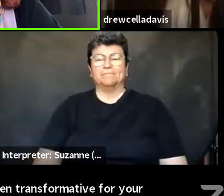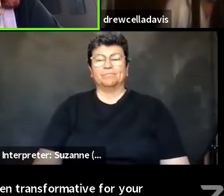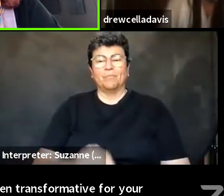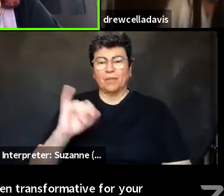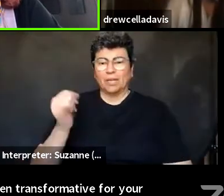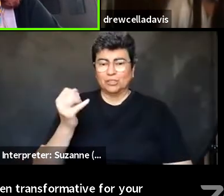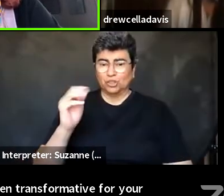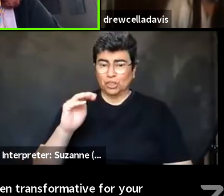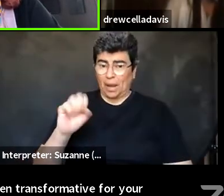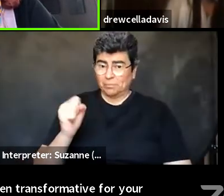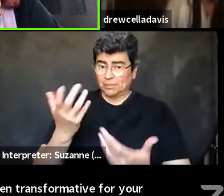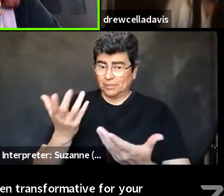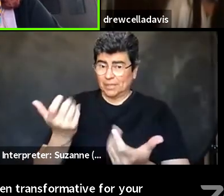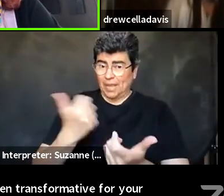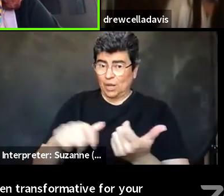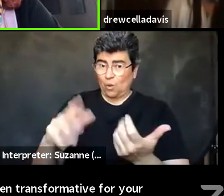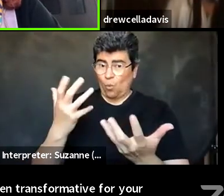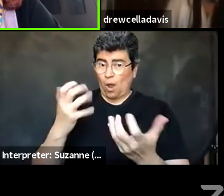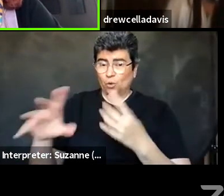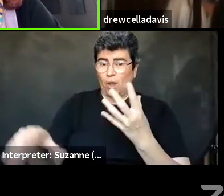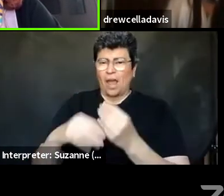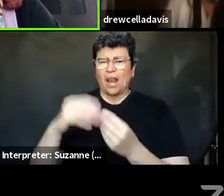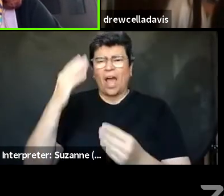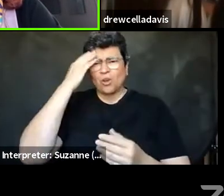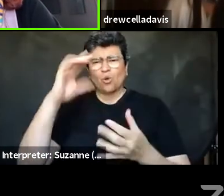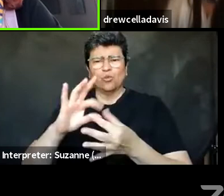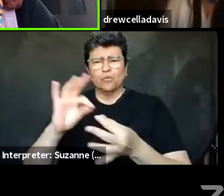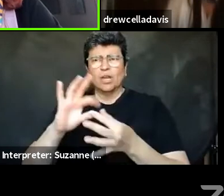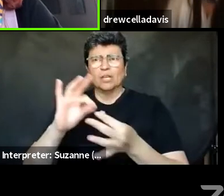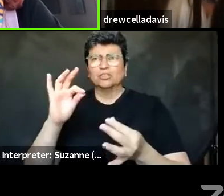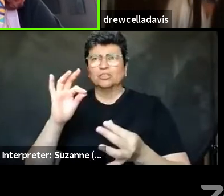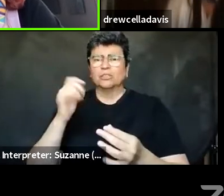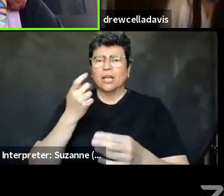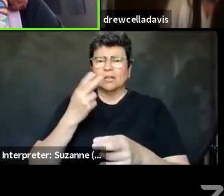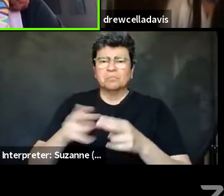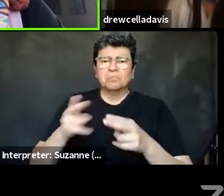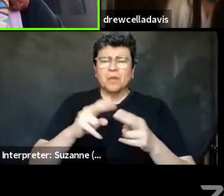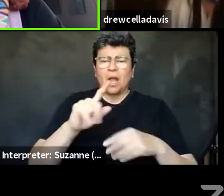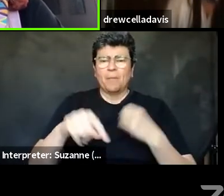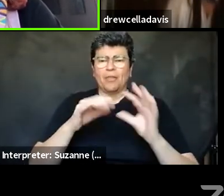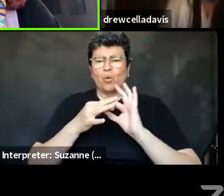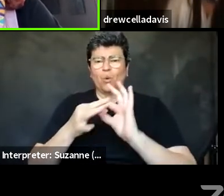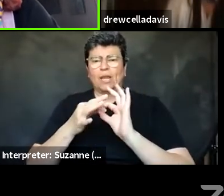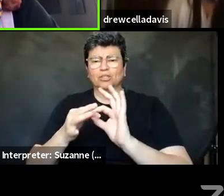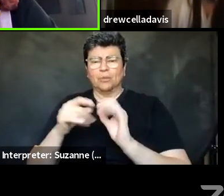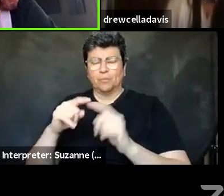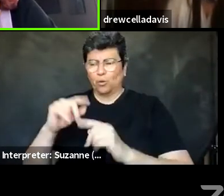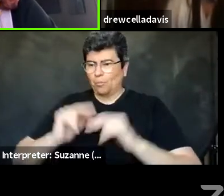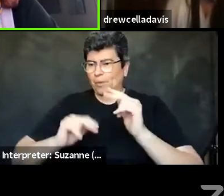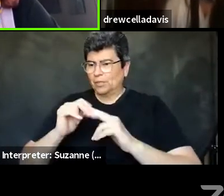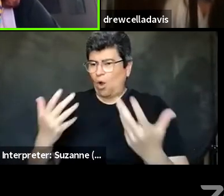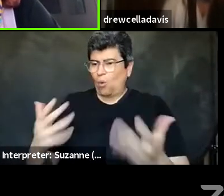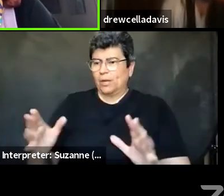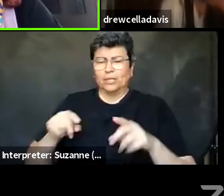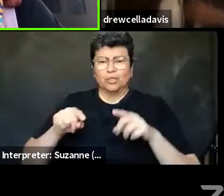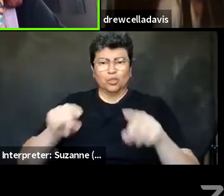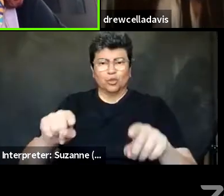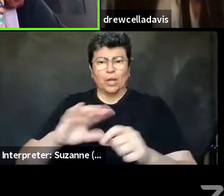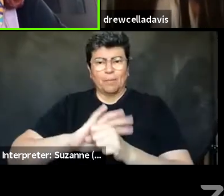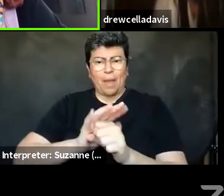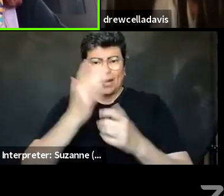James, was there anything you would like to add? I know you've touched upon kind of the relationships that you've built already during the pandemic,